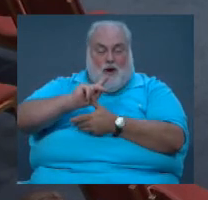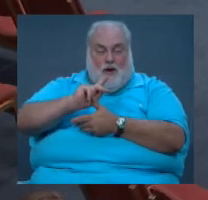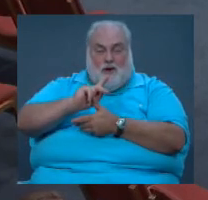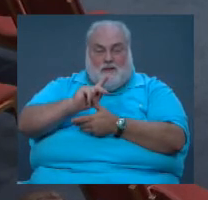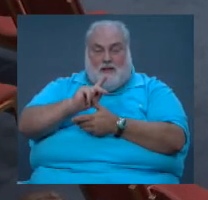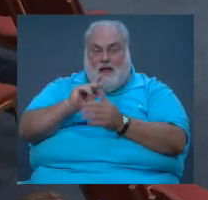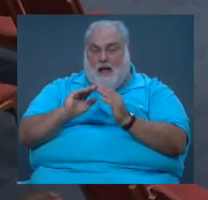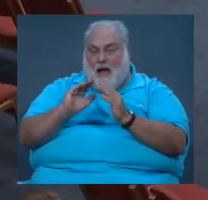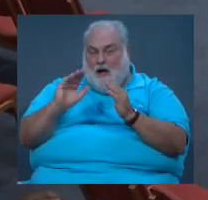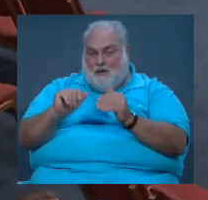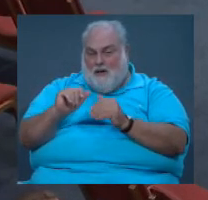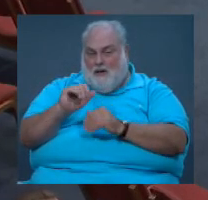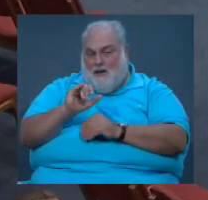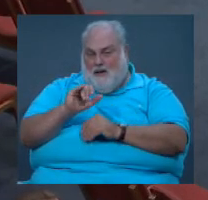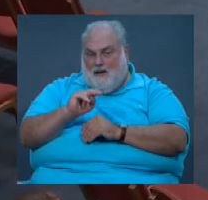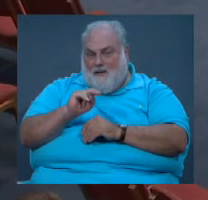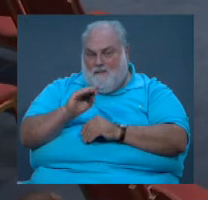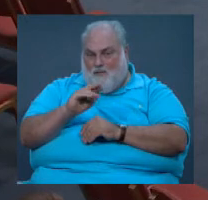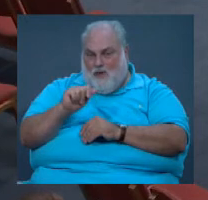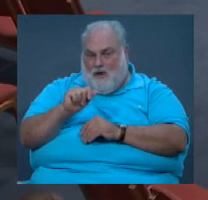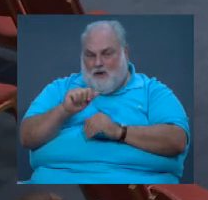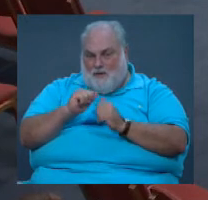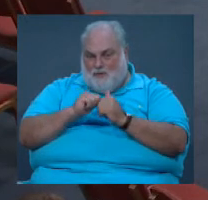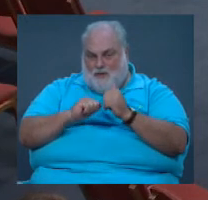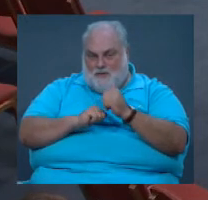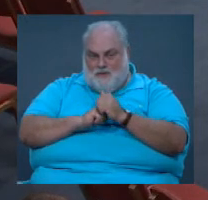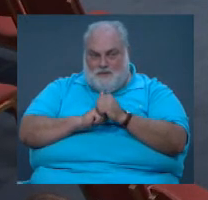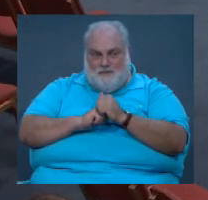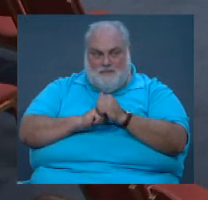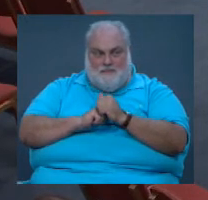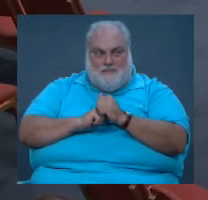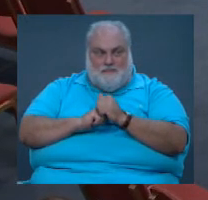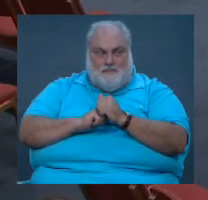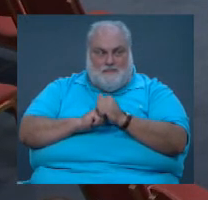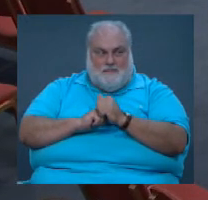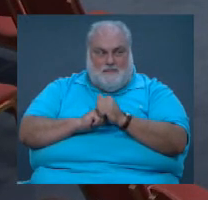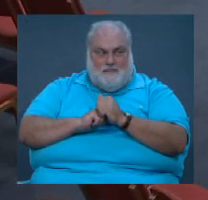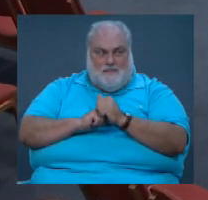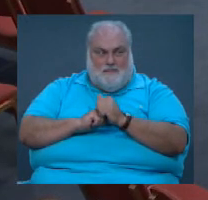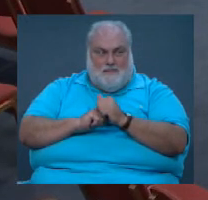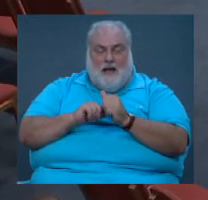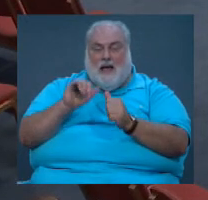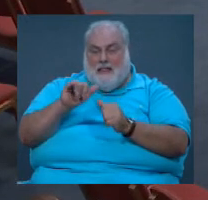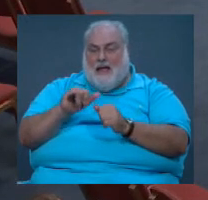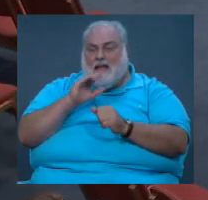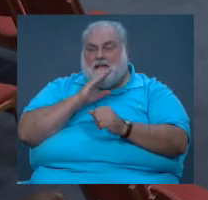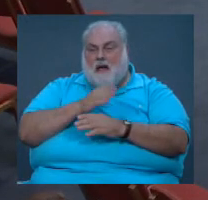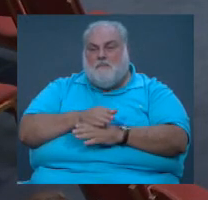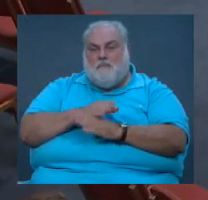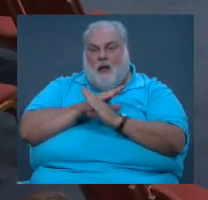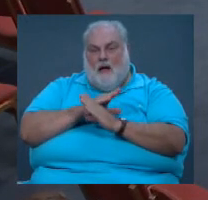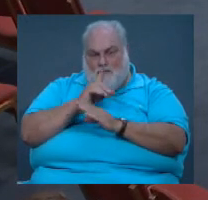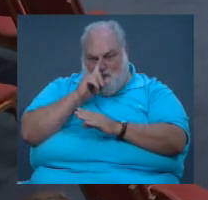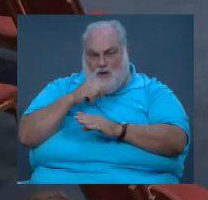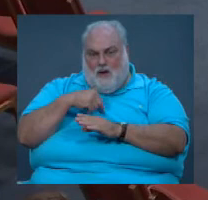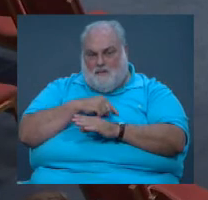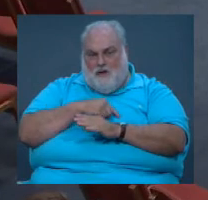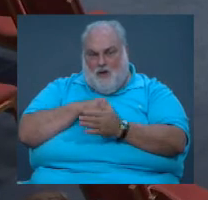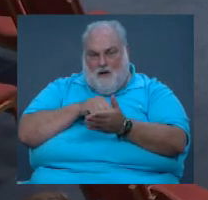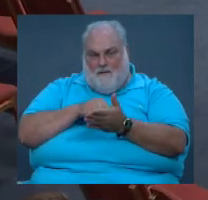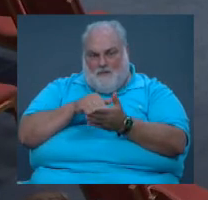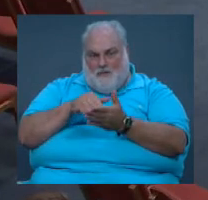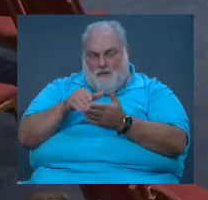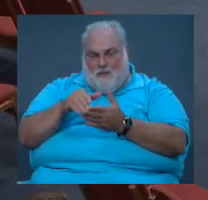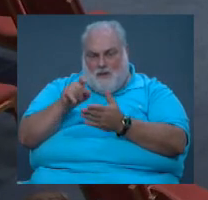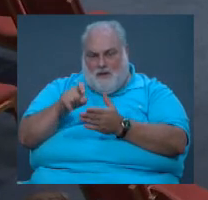of that, and infrastructure and quality of life. I just find that that's a stumbling block for us on a lot of occasions. So somehow